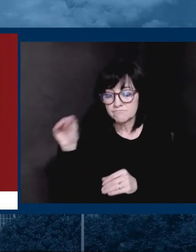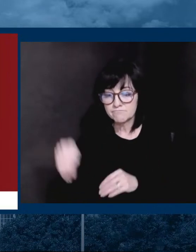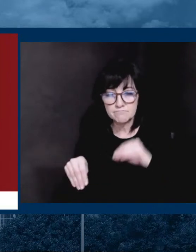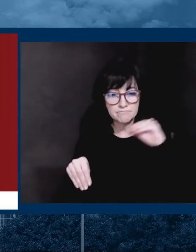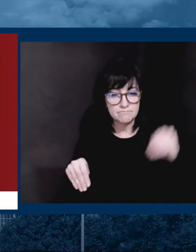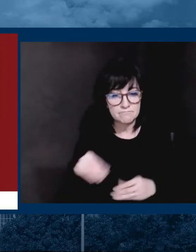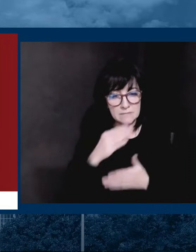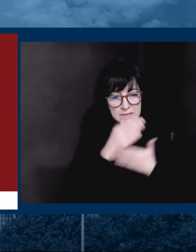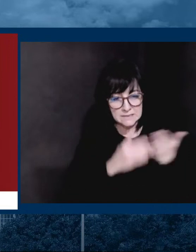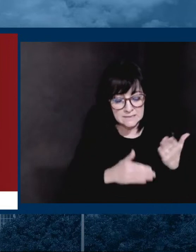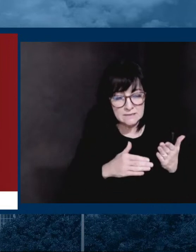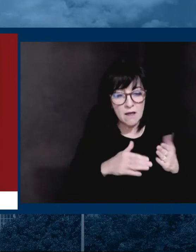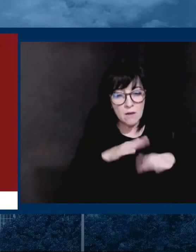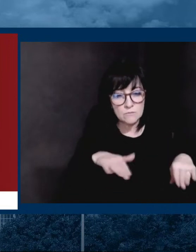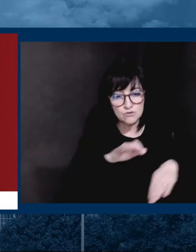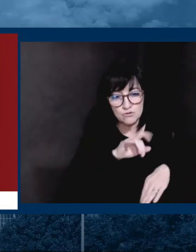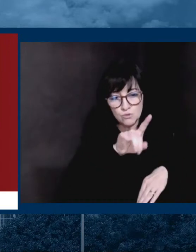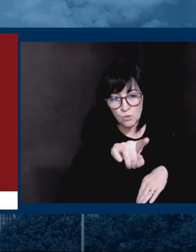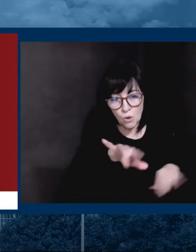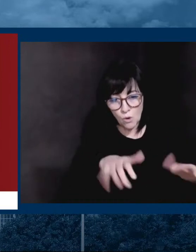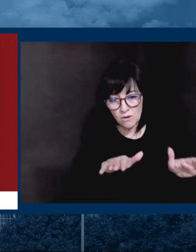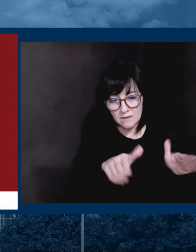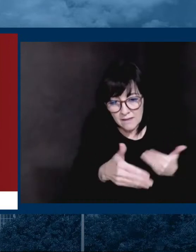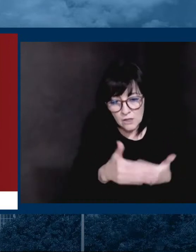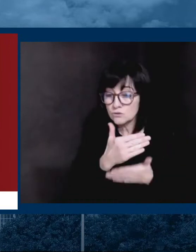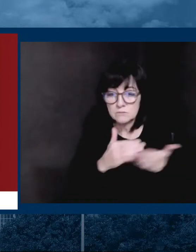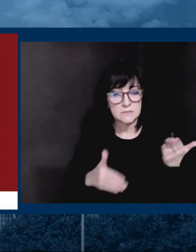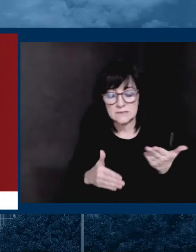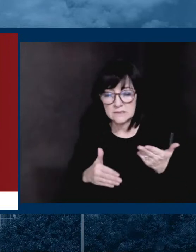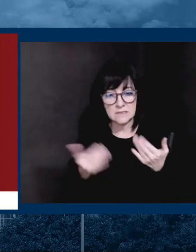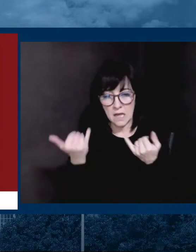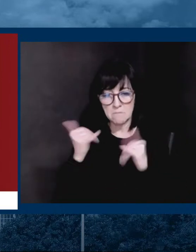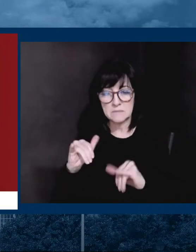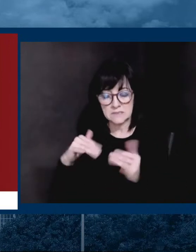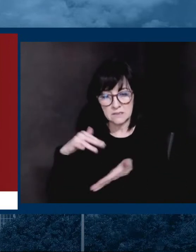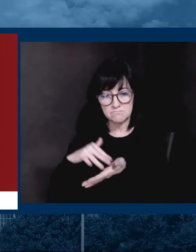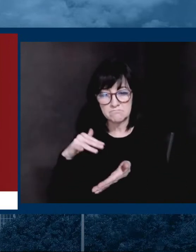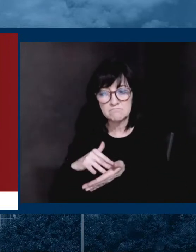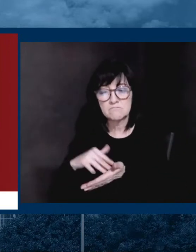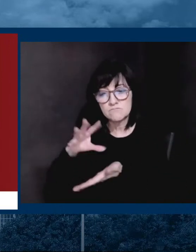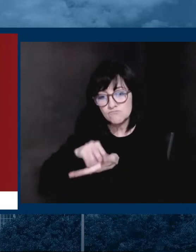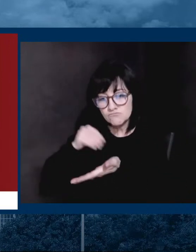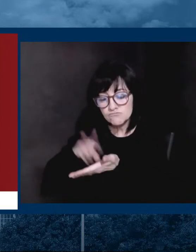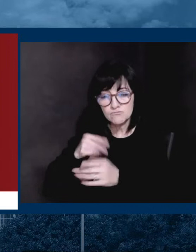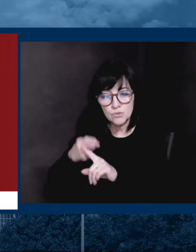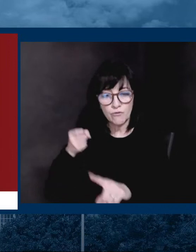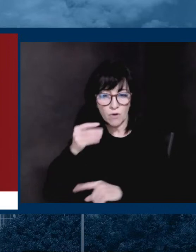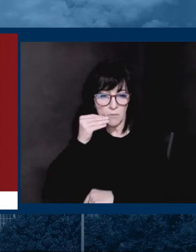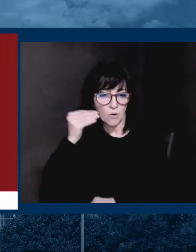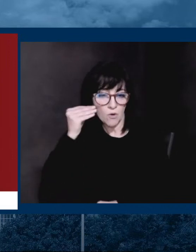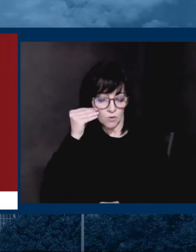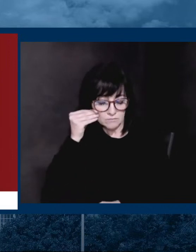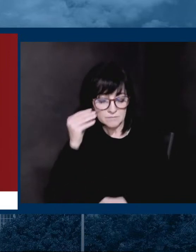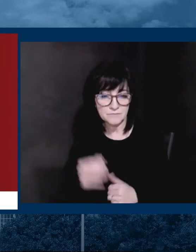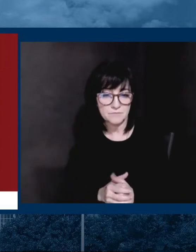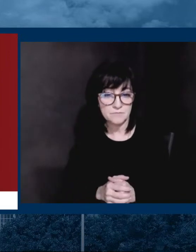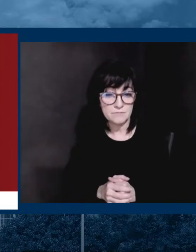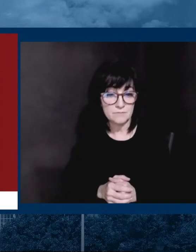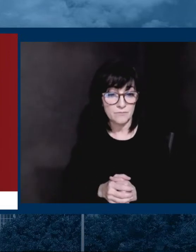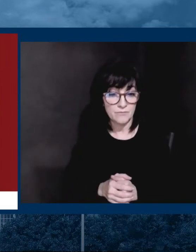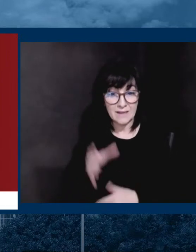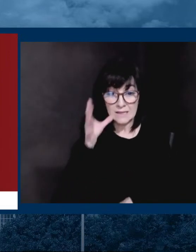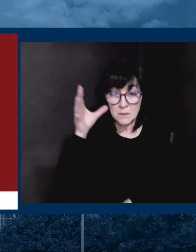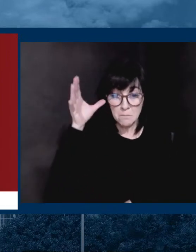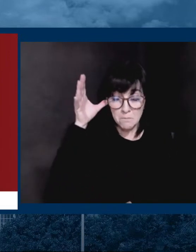in the classroom and some coming in remotely. For parents and child